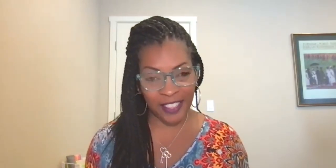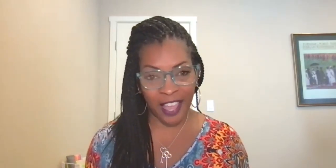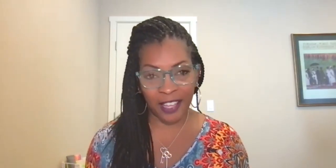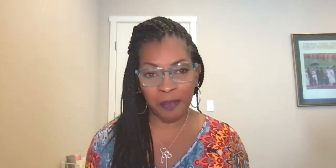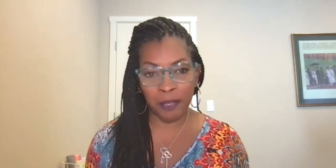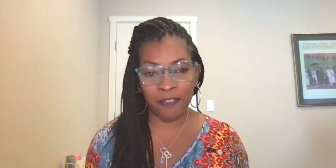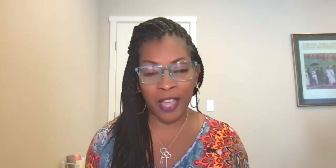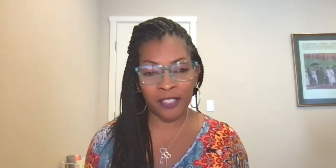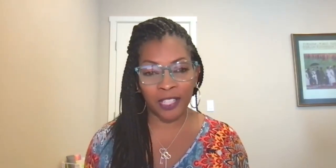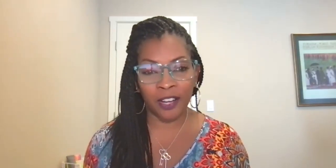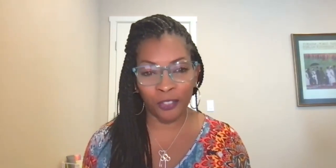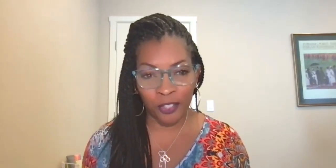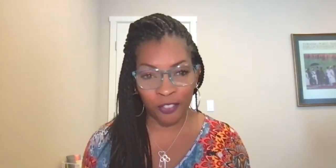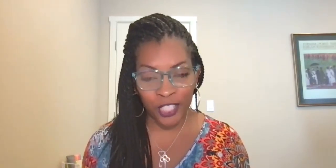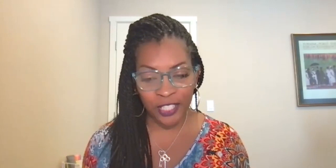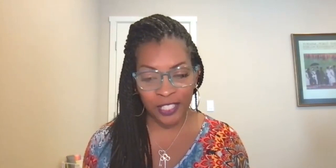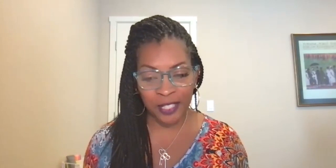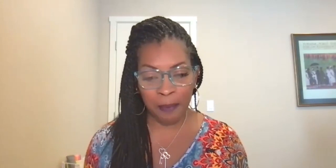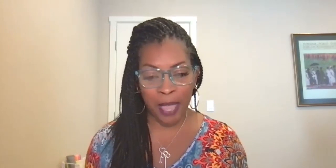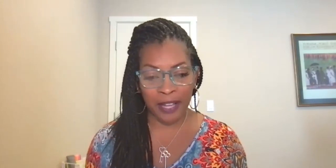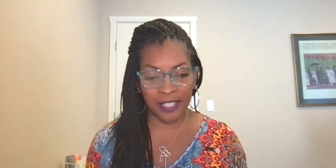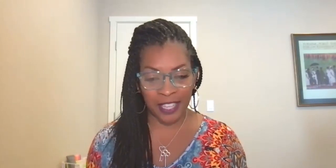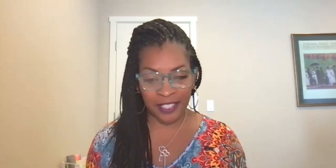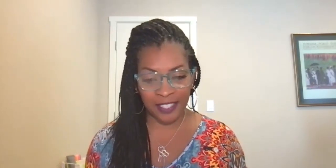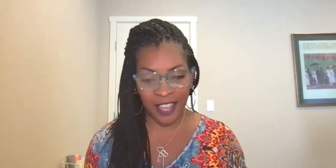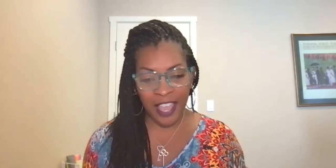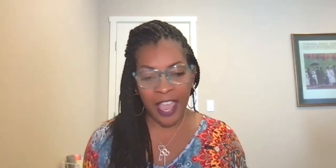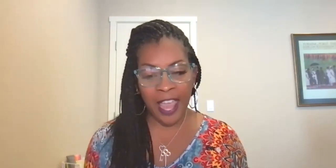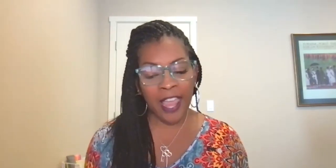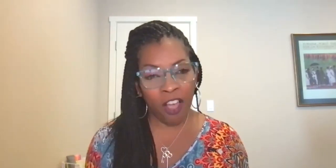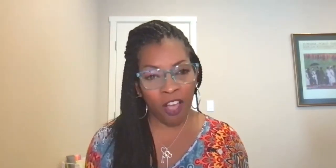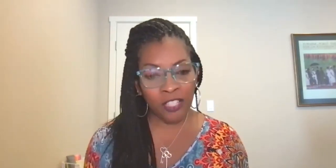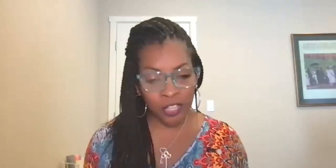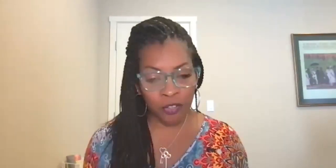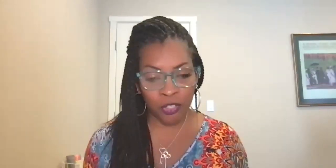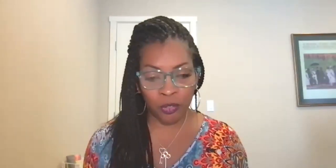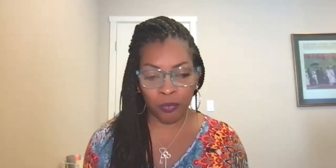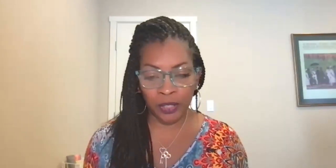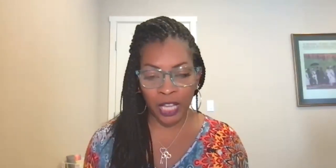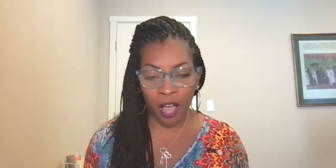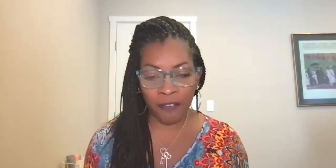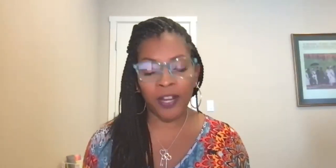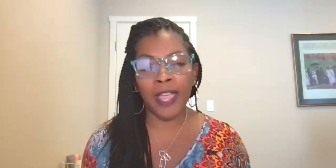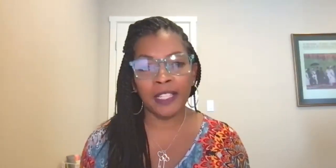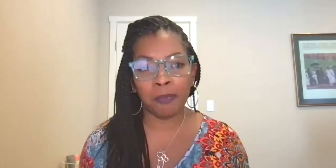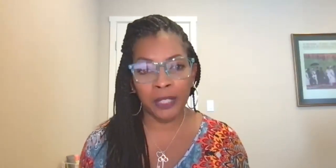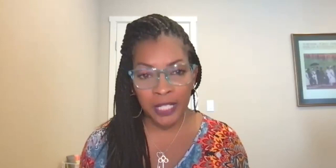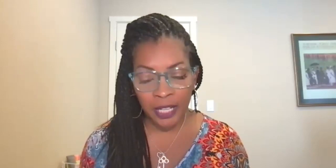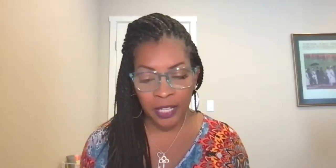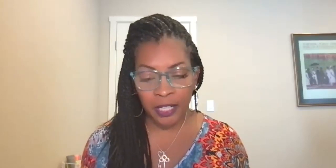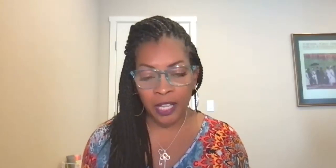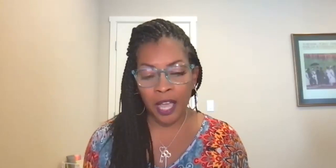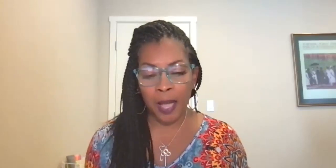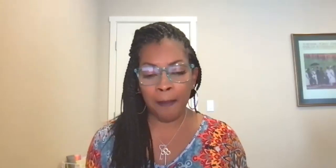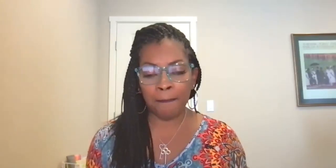content that can be found in our Learning for Justice magazines, and also to really offer